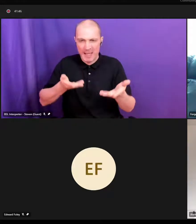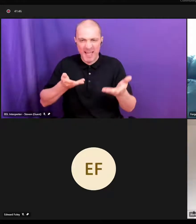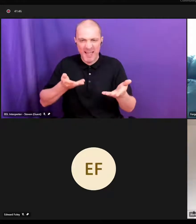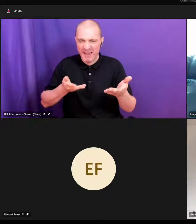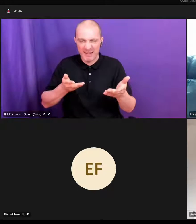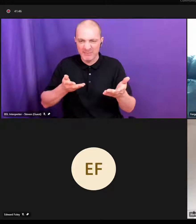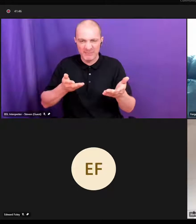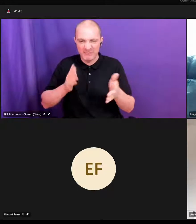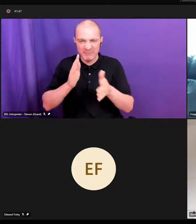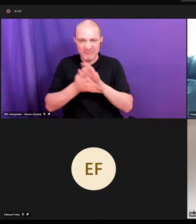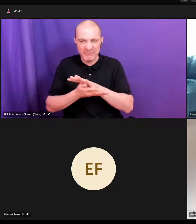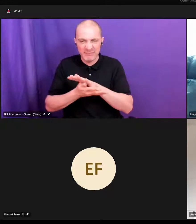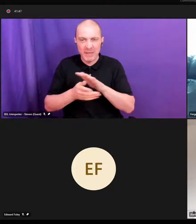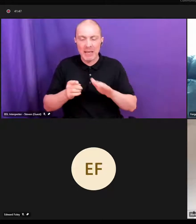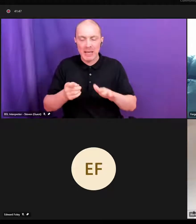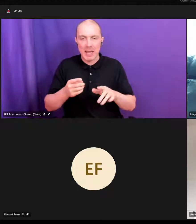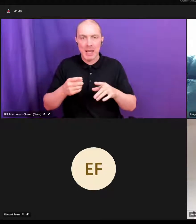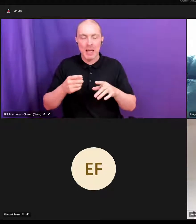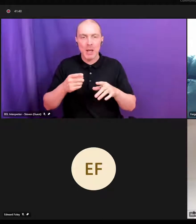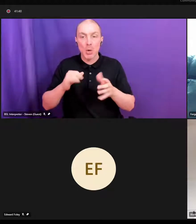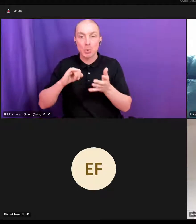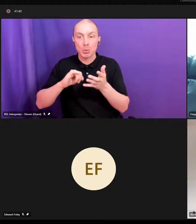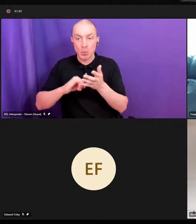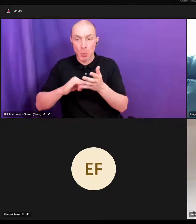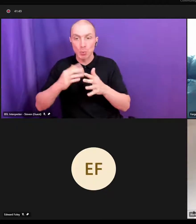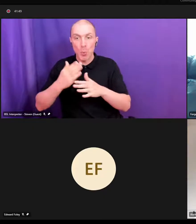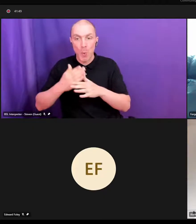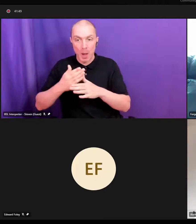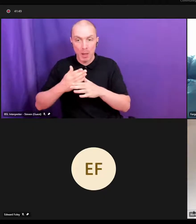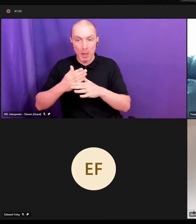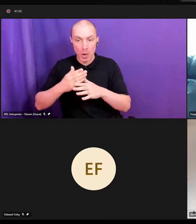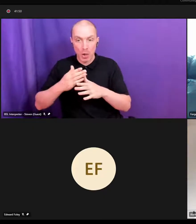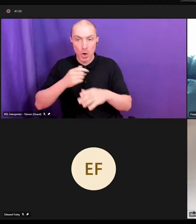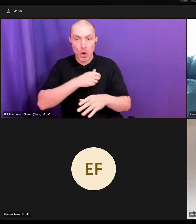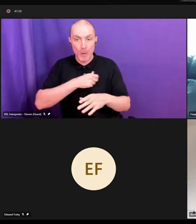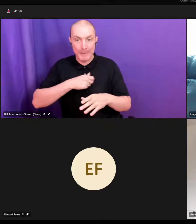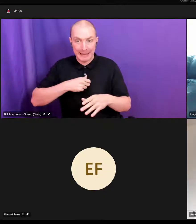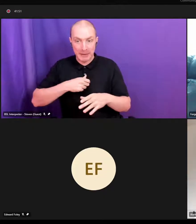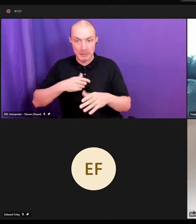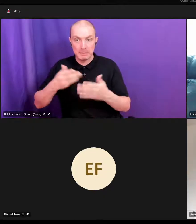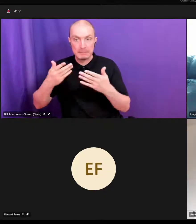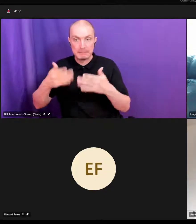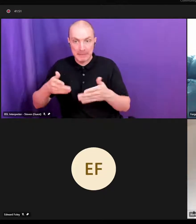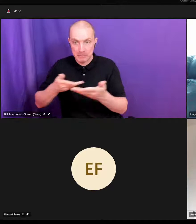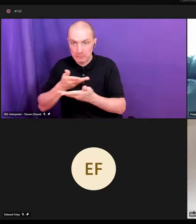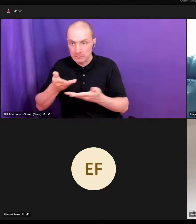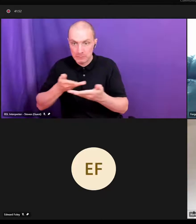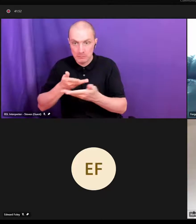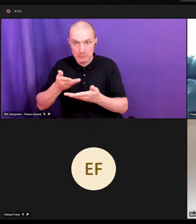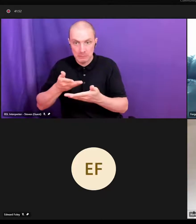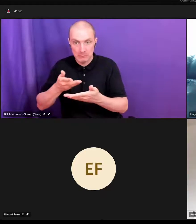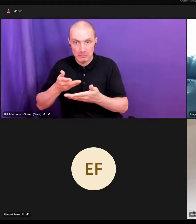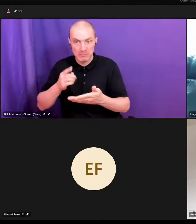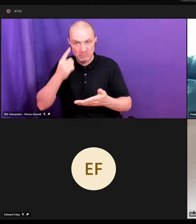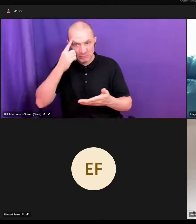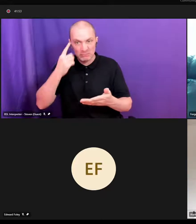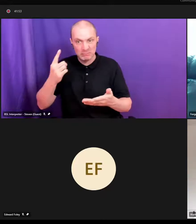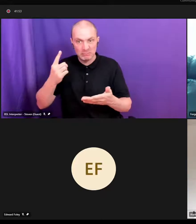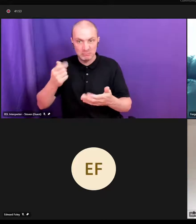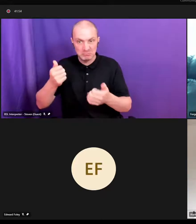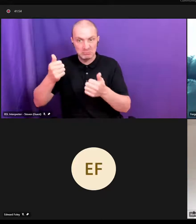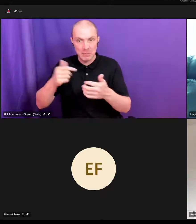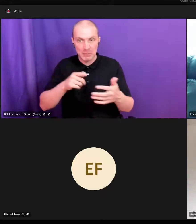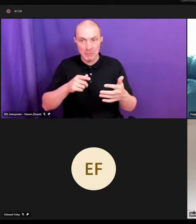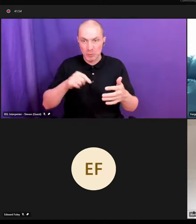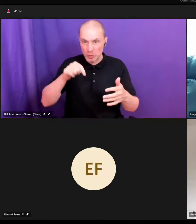Social Work Committee, the last committee, so it would be helpful if actually the whole council could give us the same figures, 2019